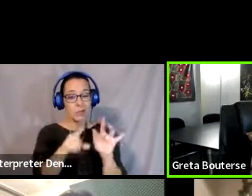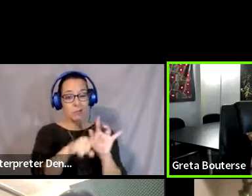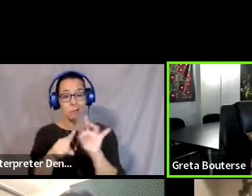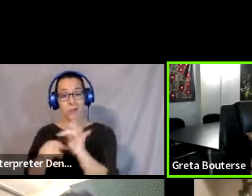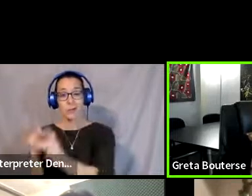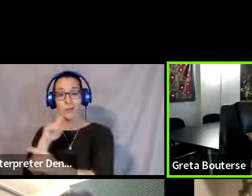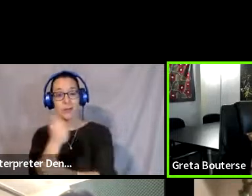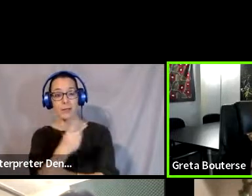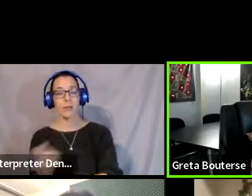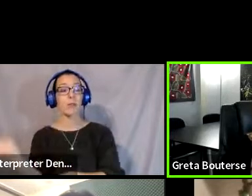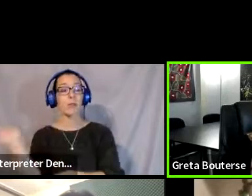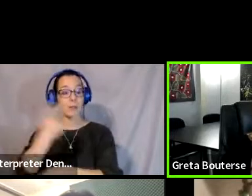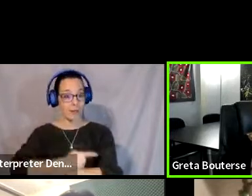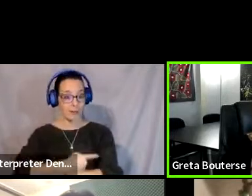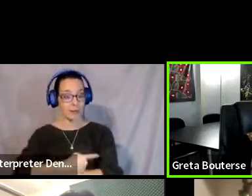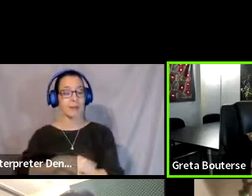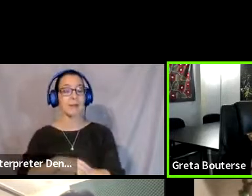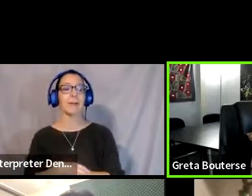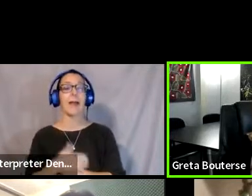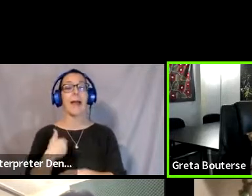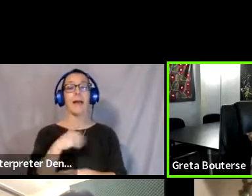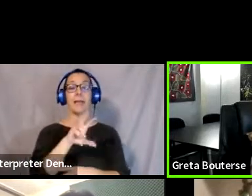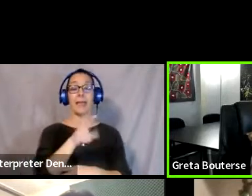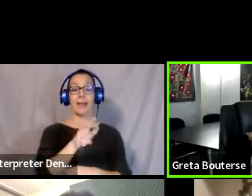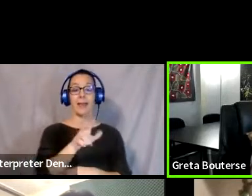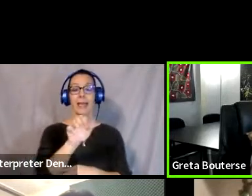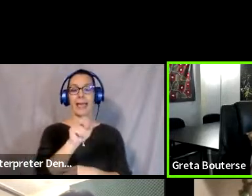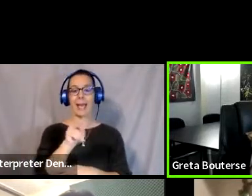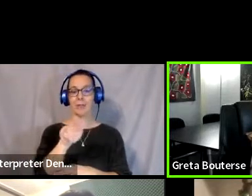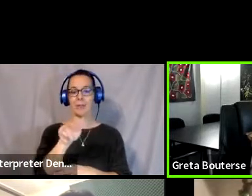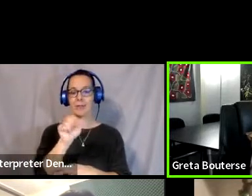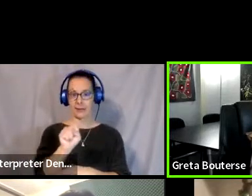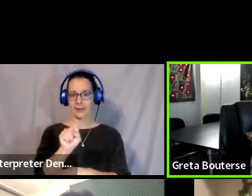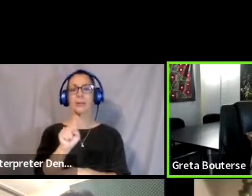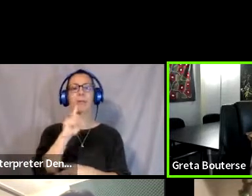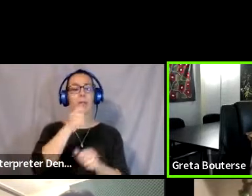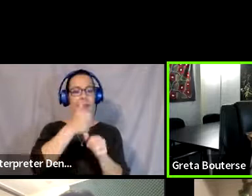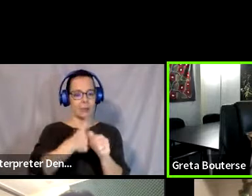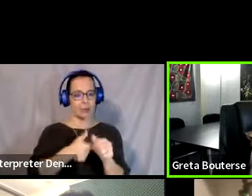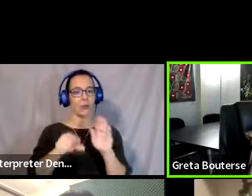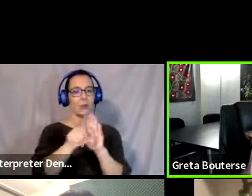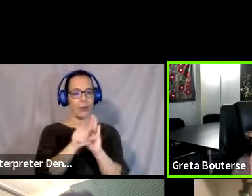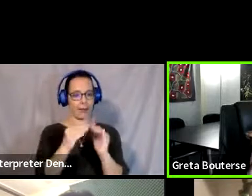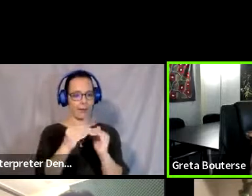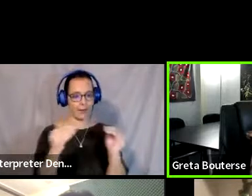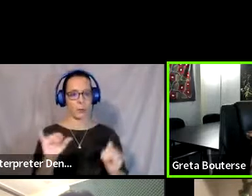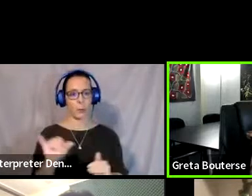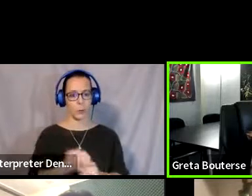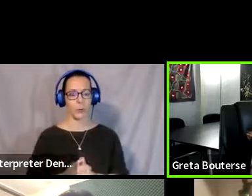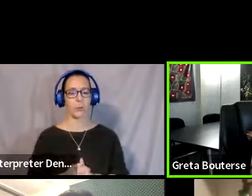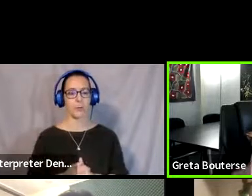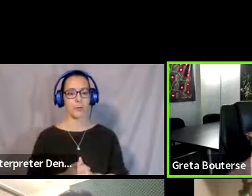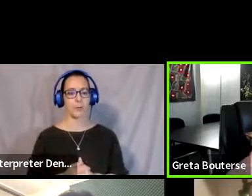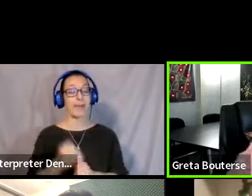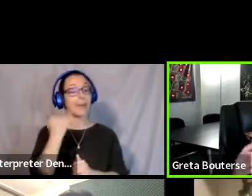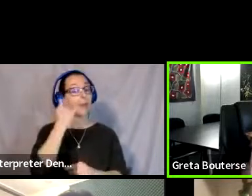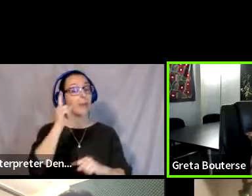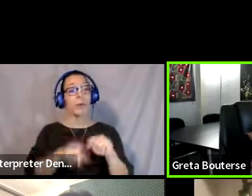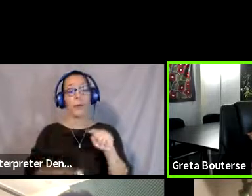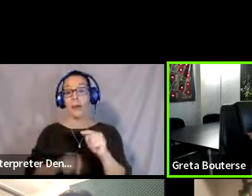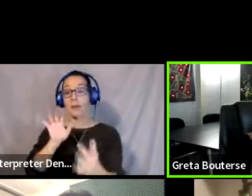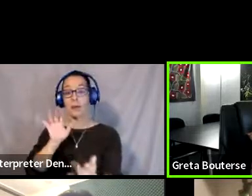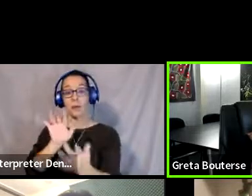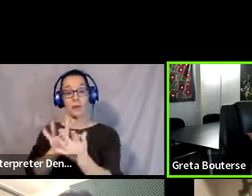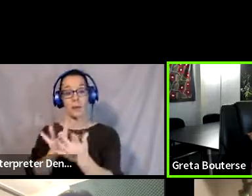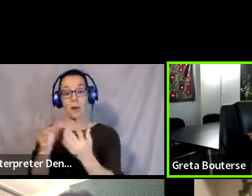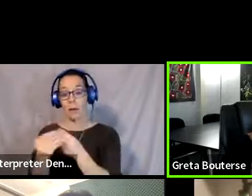also Canvas that's up and running in each of the grade levels. So if you are unable to get through to the office,